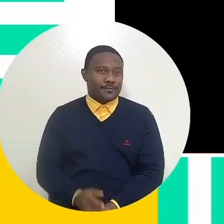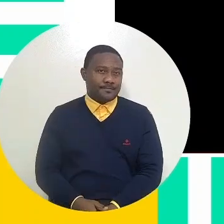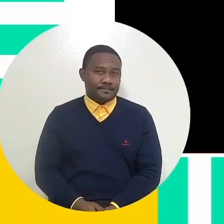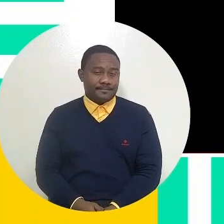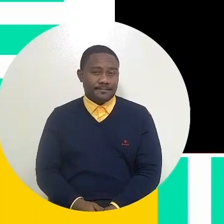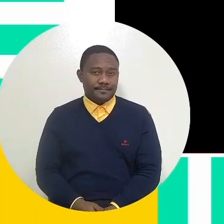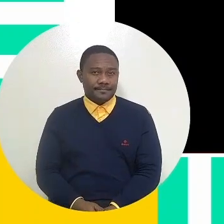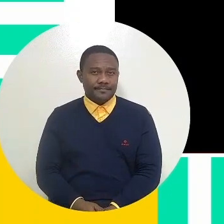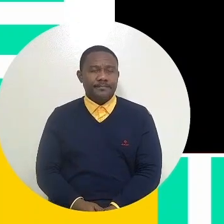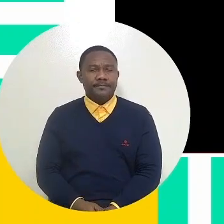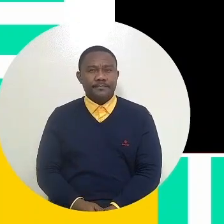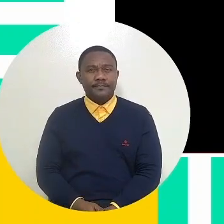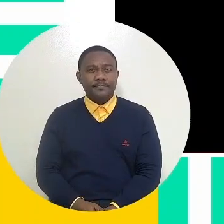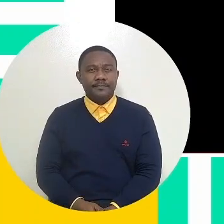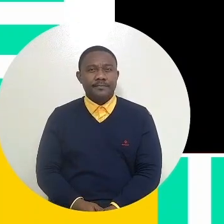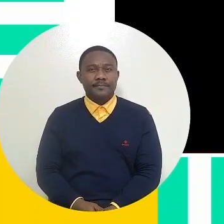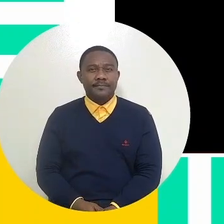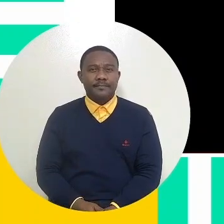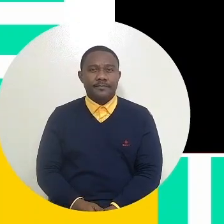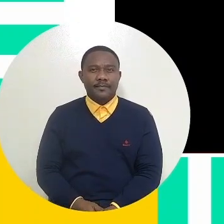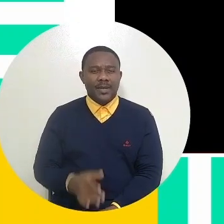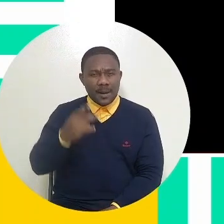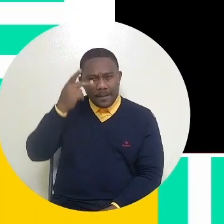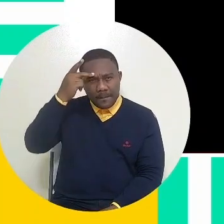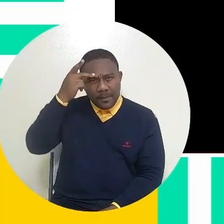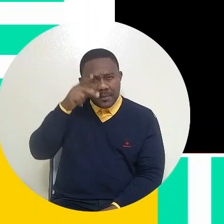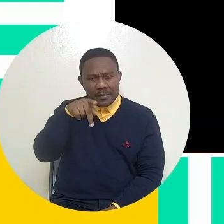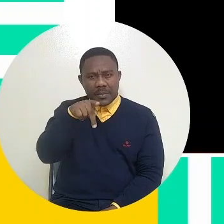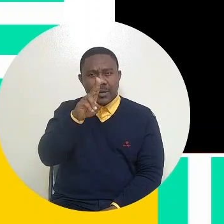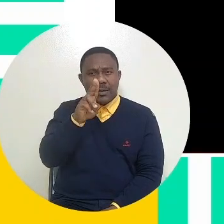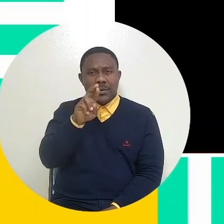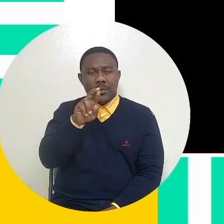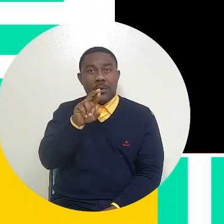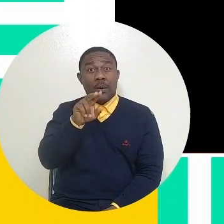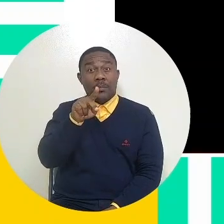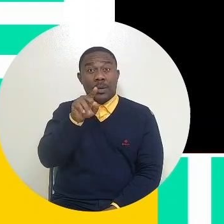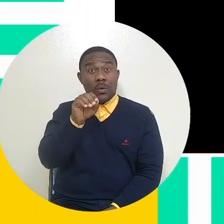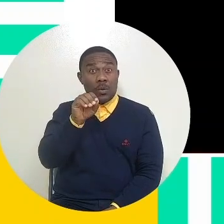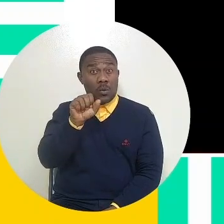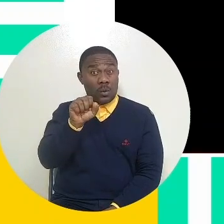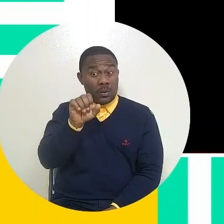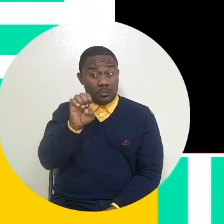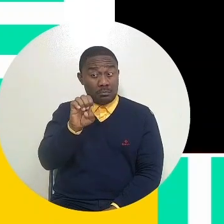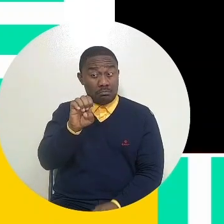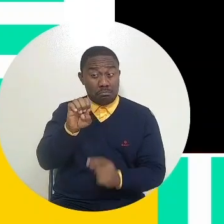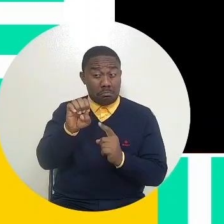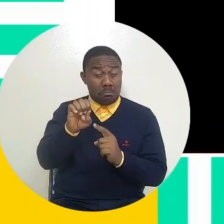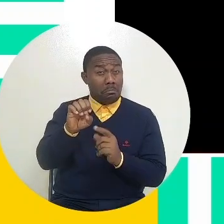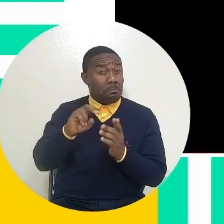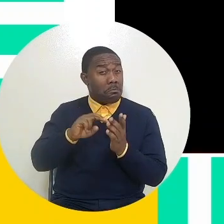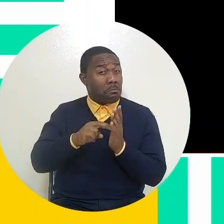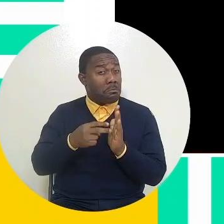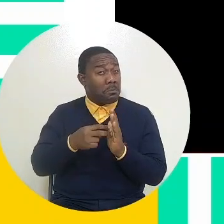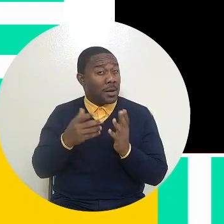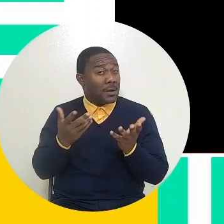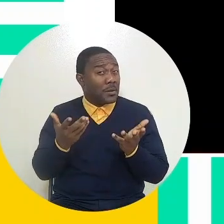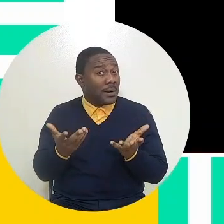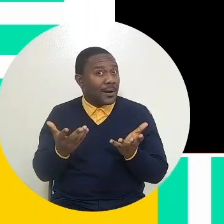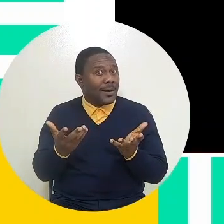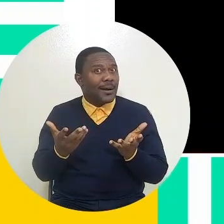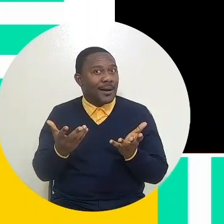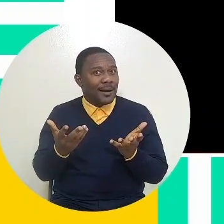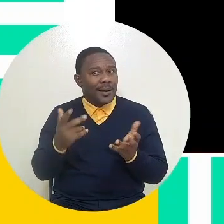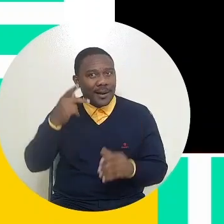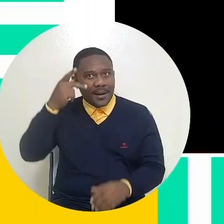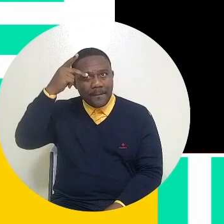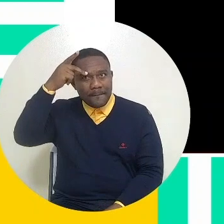vain. Now let's look at it critically. Purpose, P-U-R-P-O-S-E. The most important thing in building your brand now